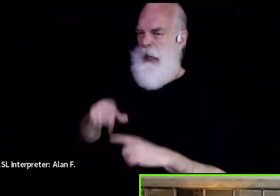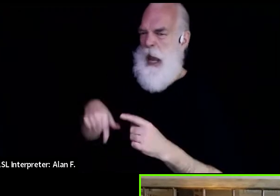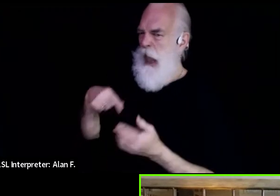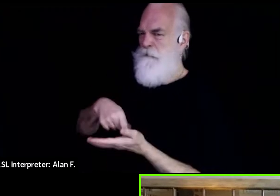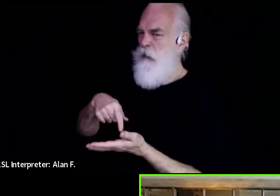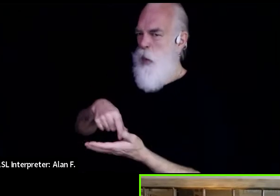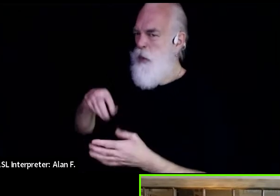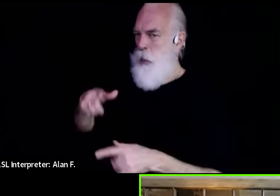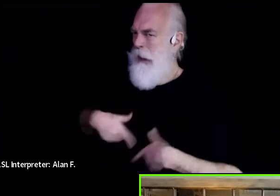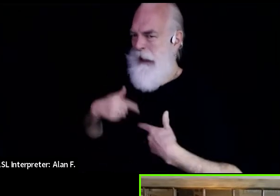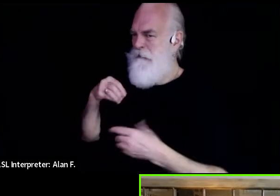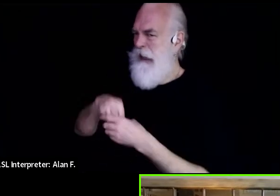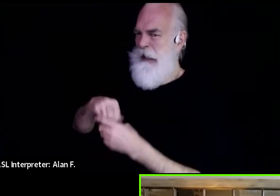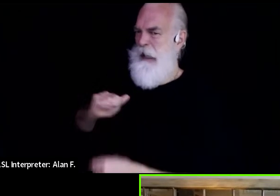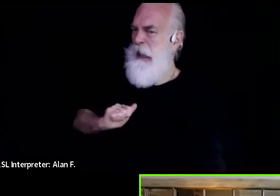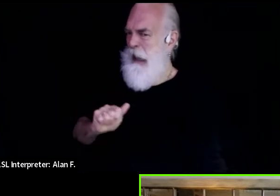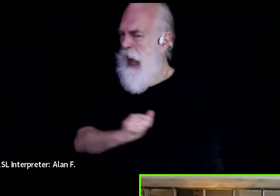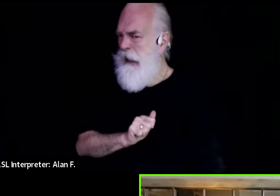So